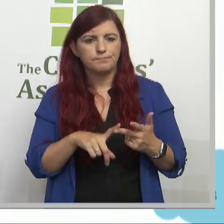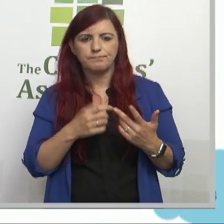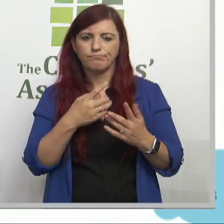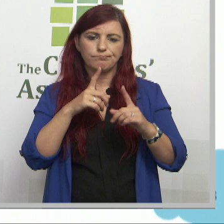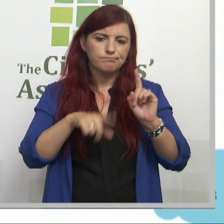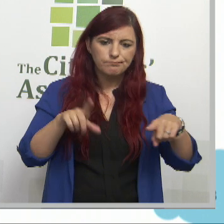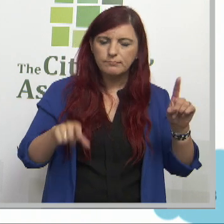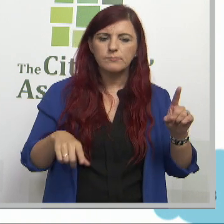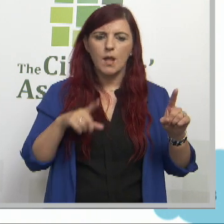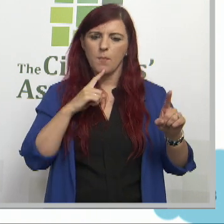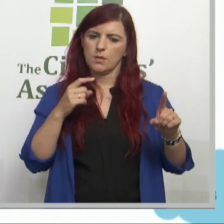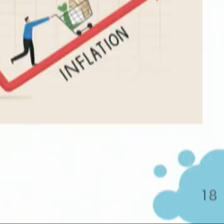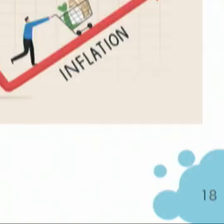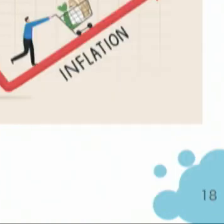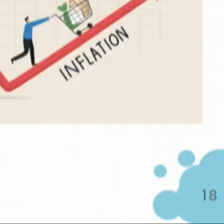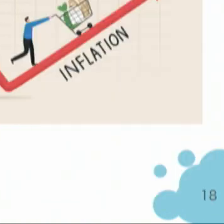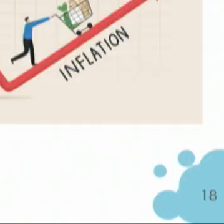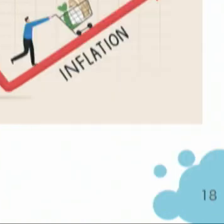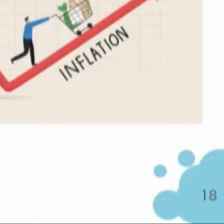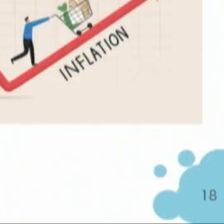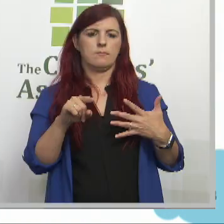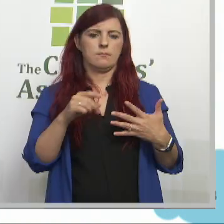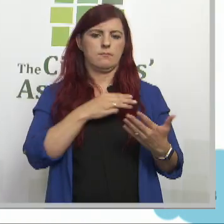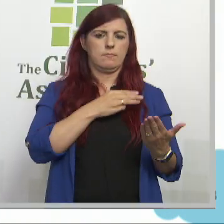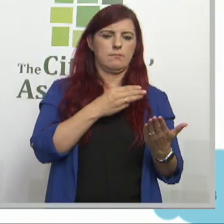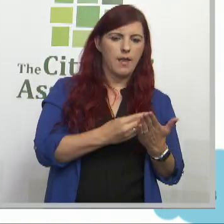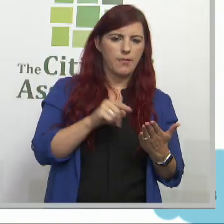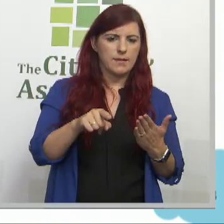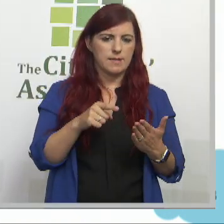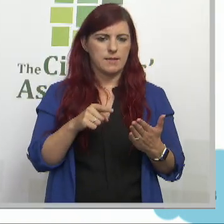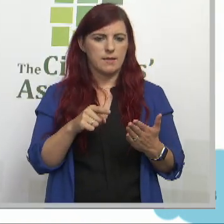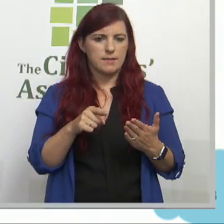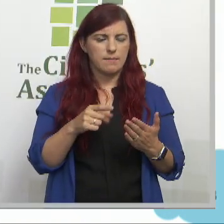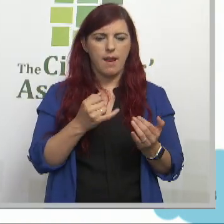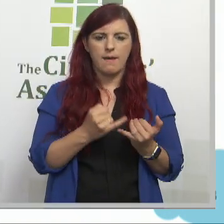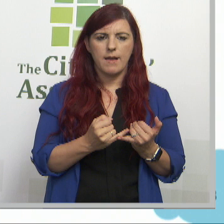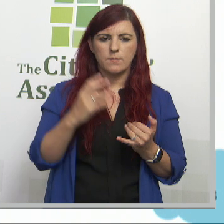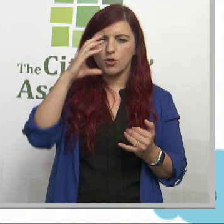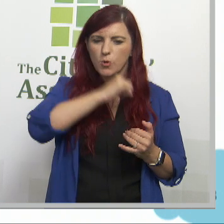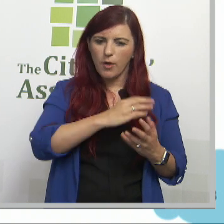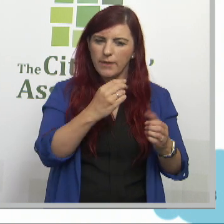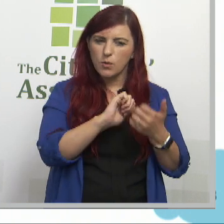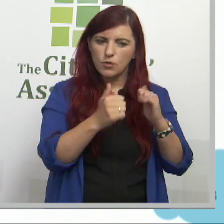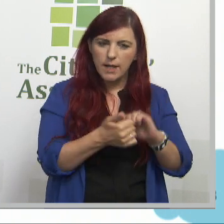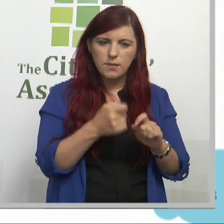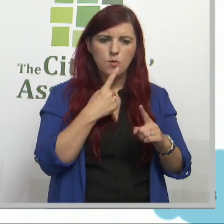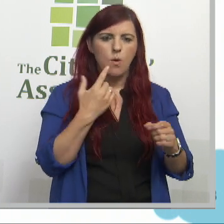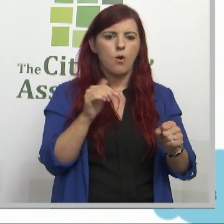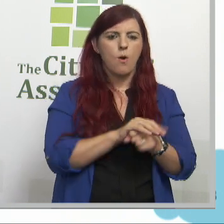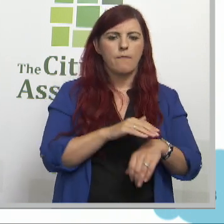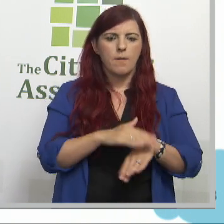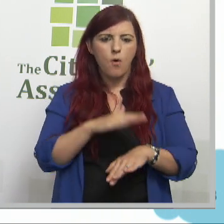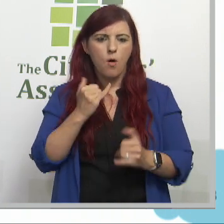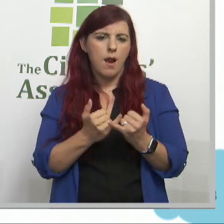by. But a lot of it just goes simply to standing still. So covering the fact that you have more school kids, you might have